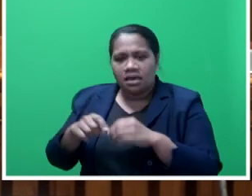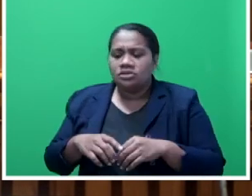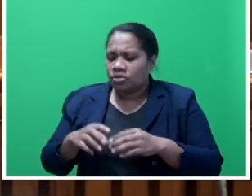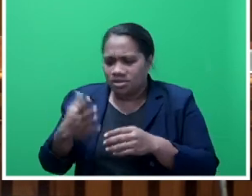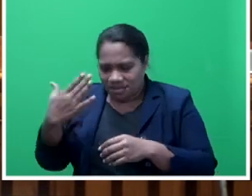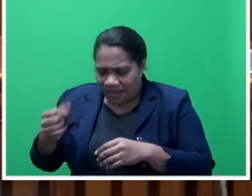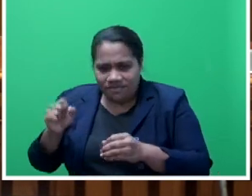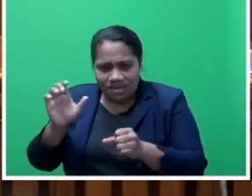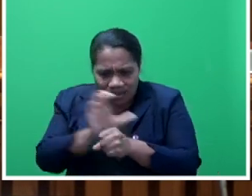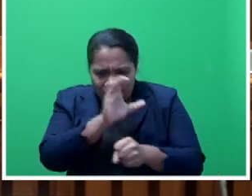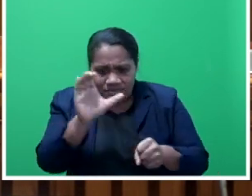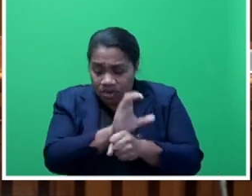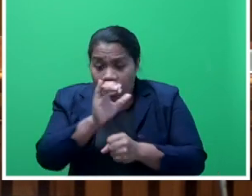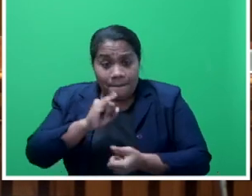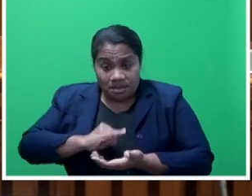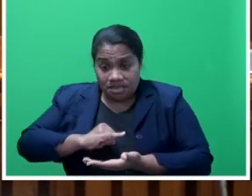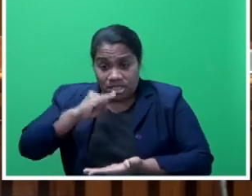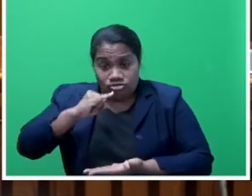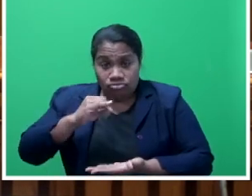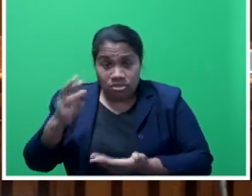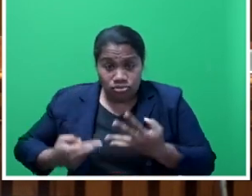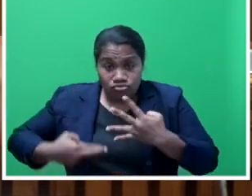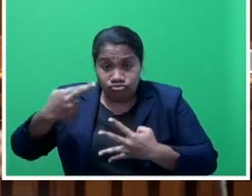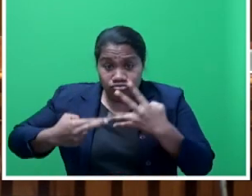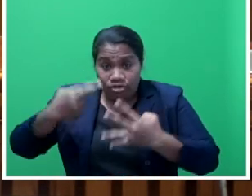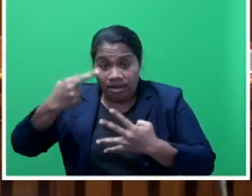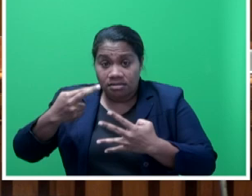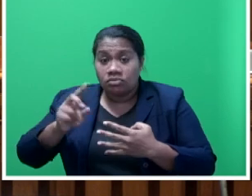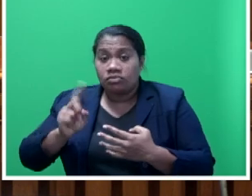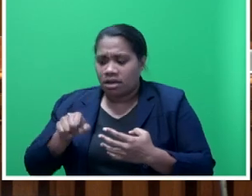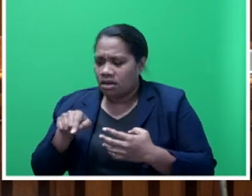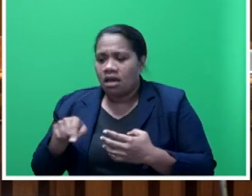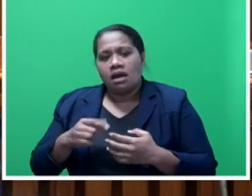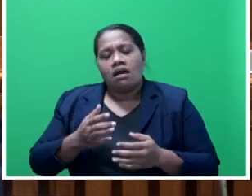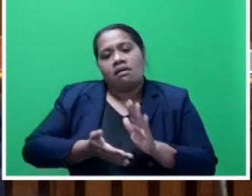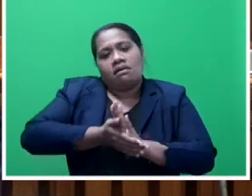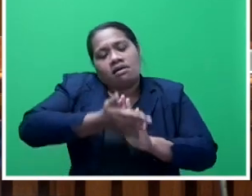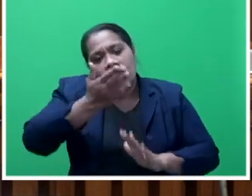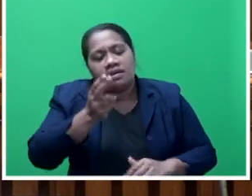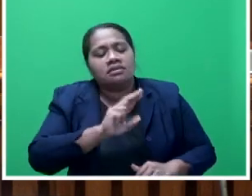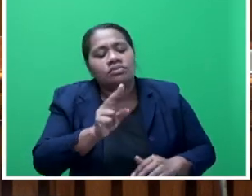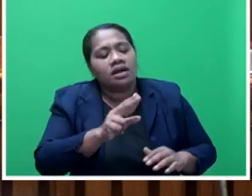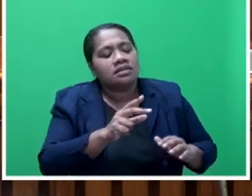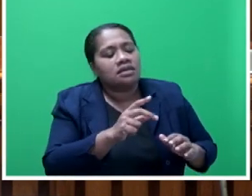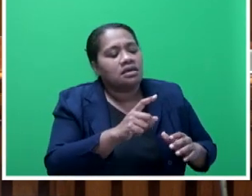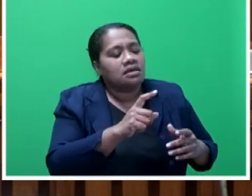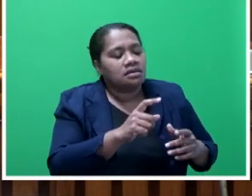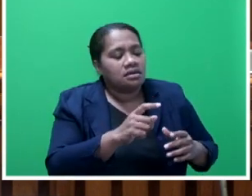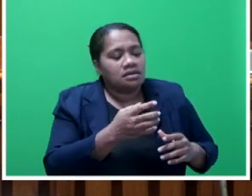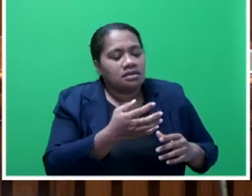that were charged by FDB was higher than what they would charge a farmer. And that's what you call